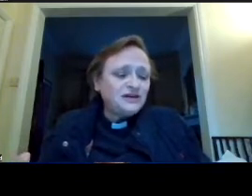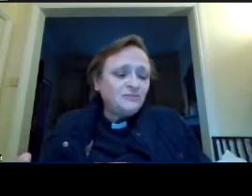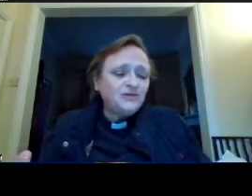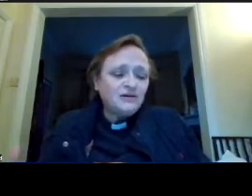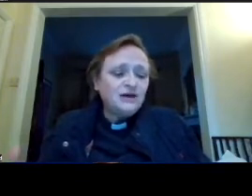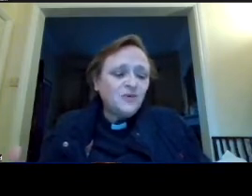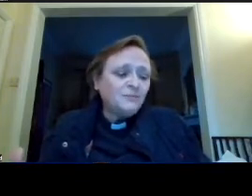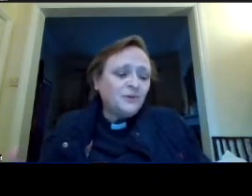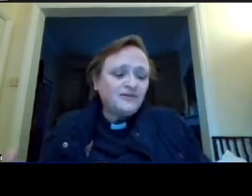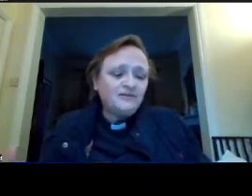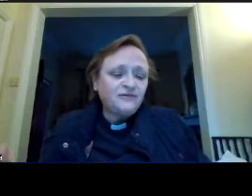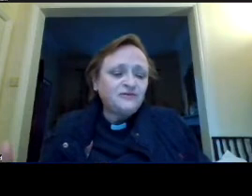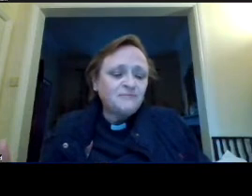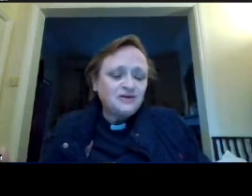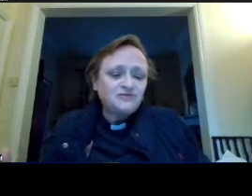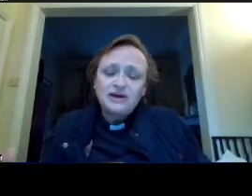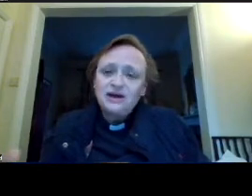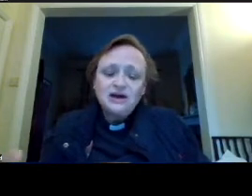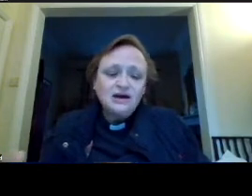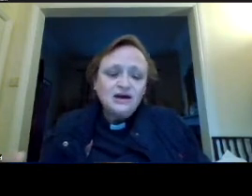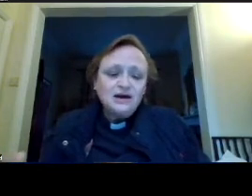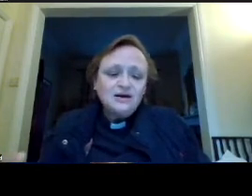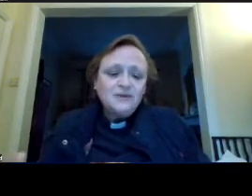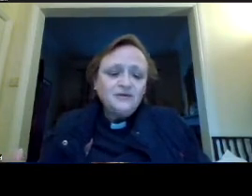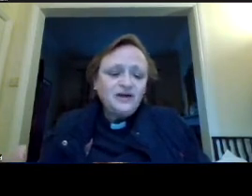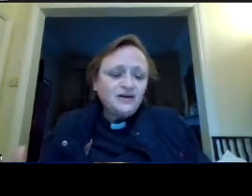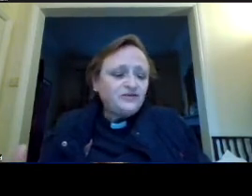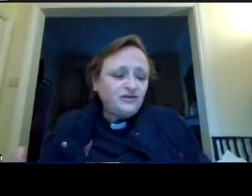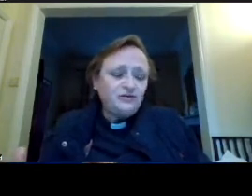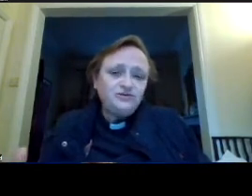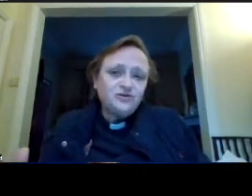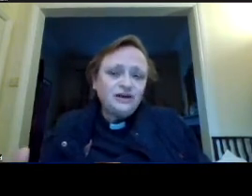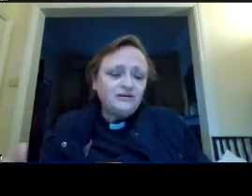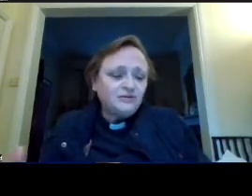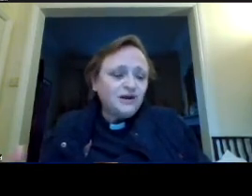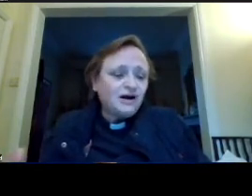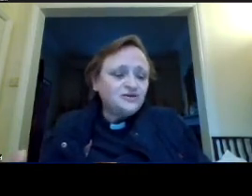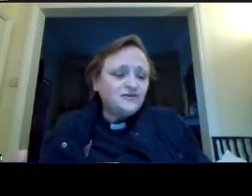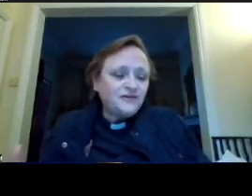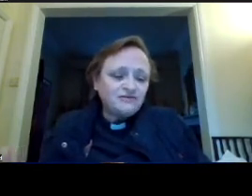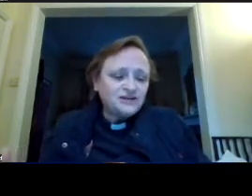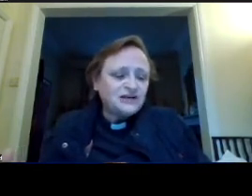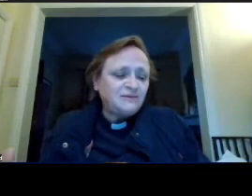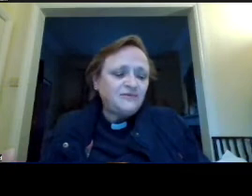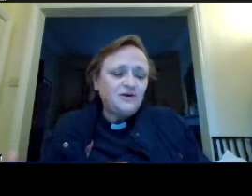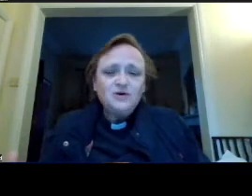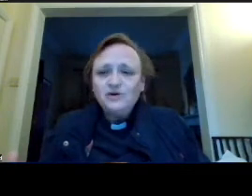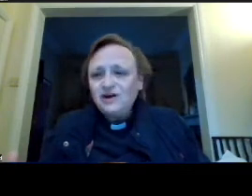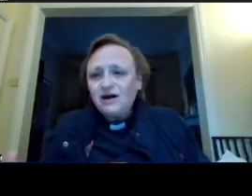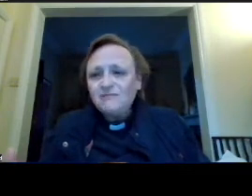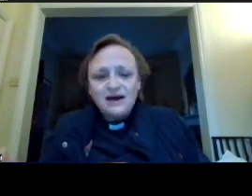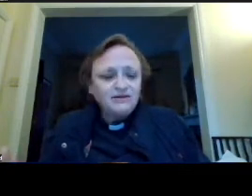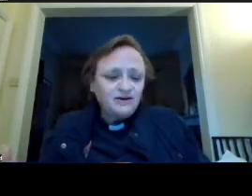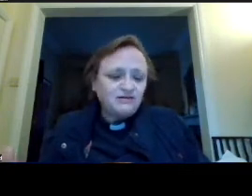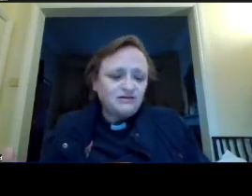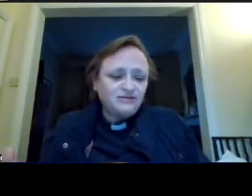joins a team with only 1 person in full-time ministry, both the other 2 join large, flourishing teams with